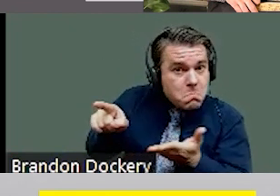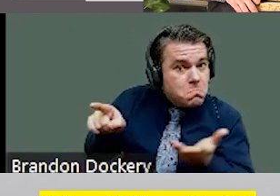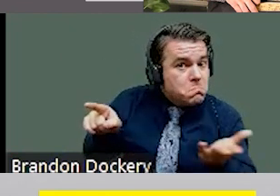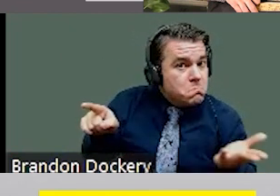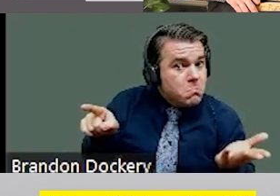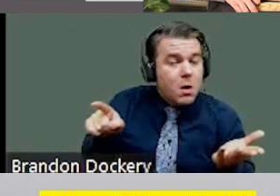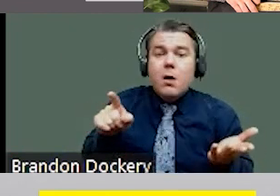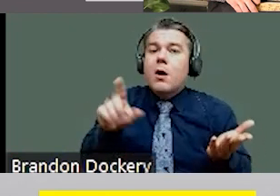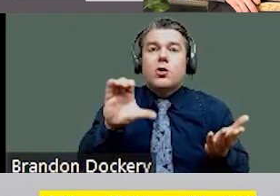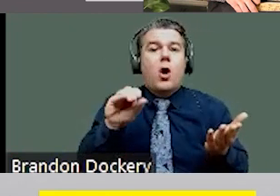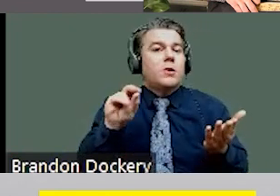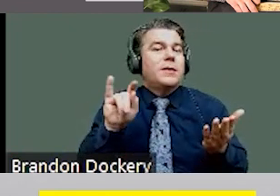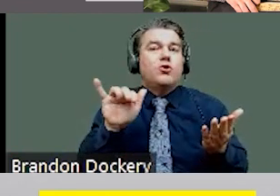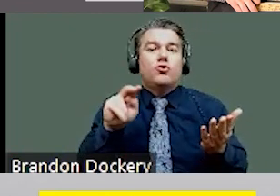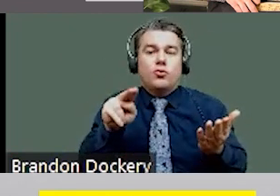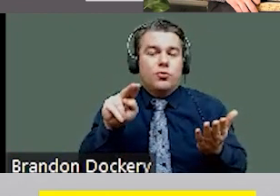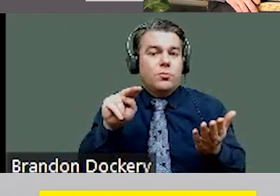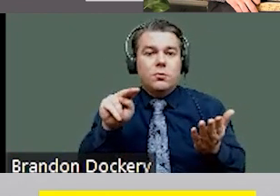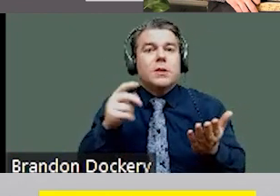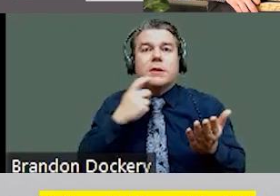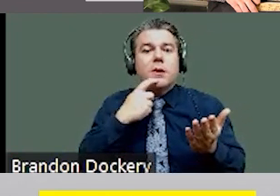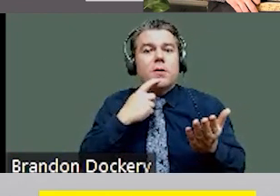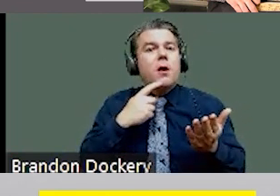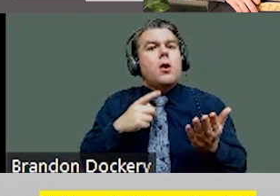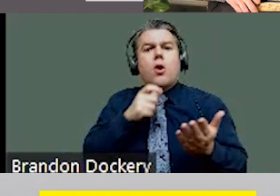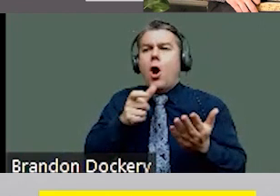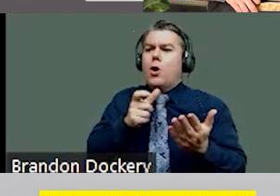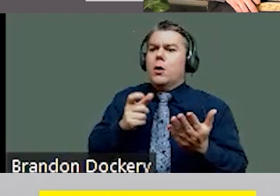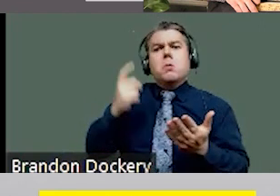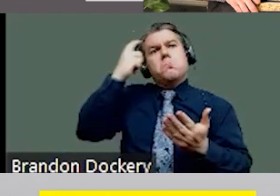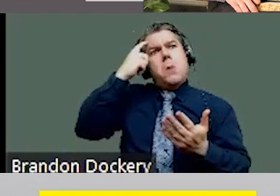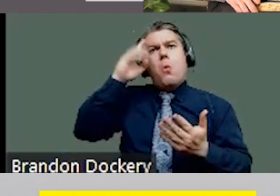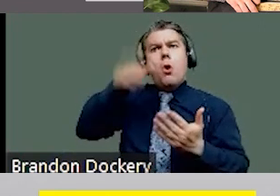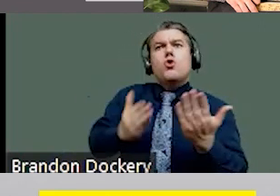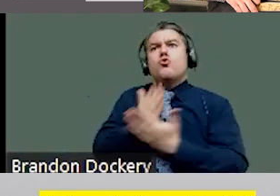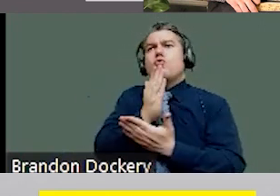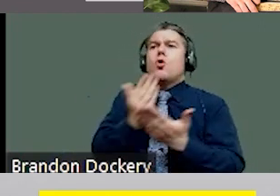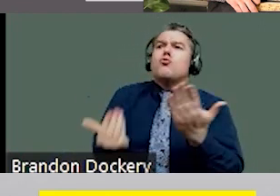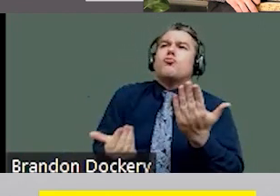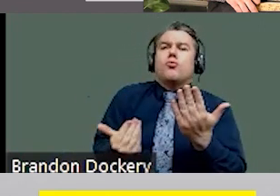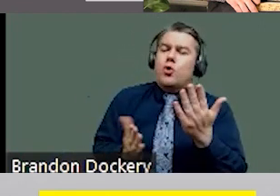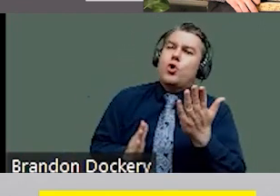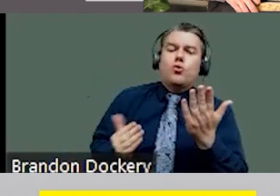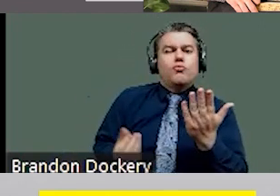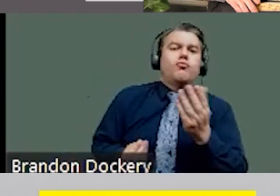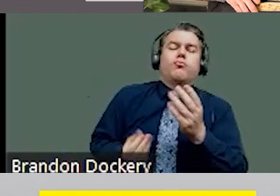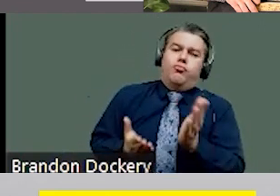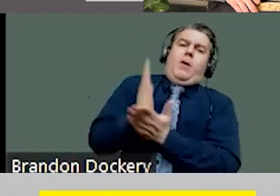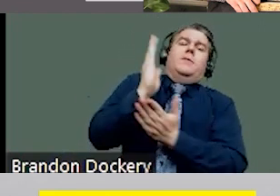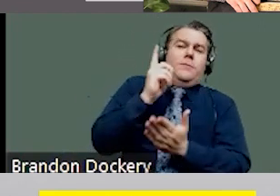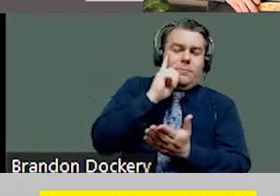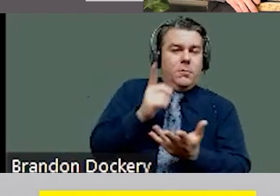Constitutional Convention records make clear the framers did not intend to create new rights to compensation. In fact, the